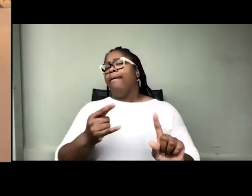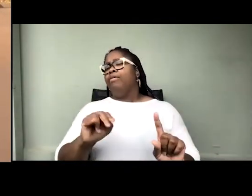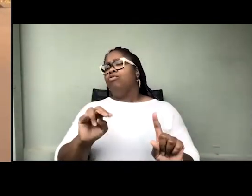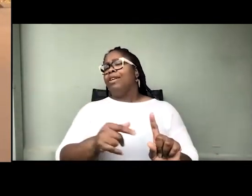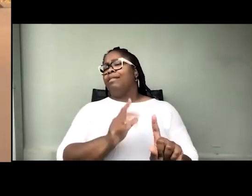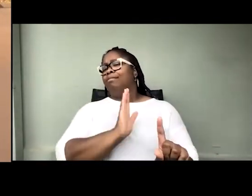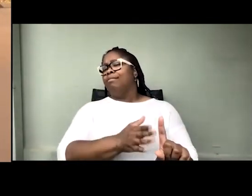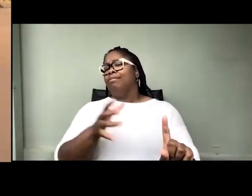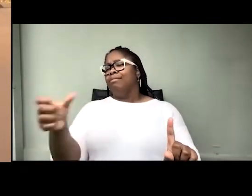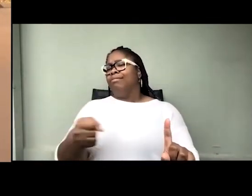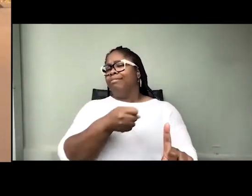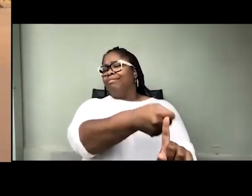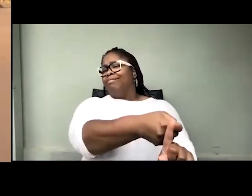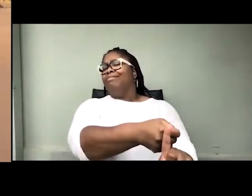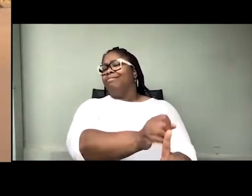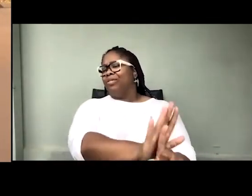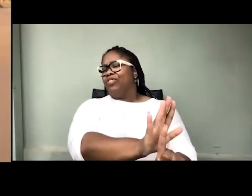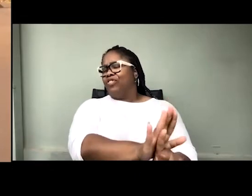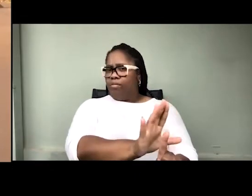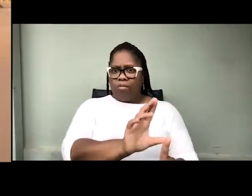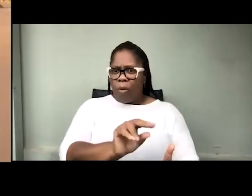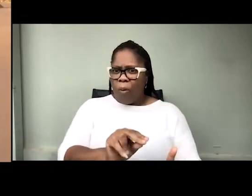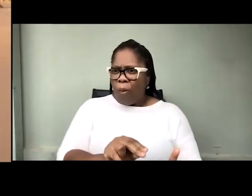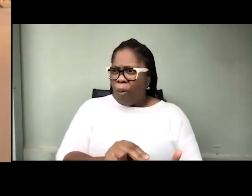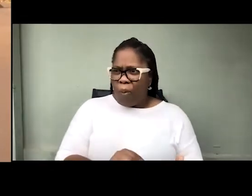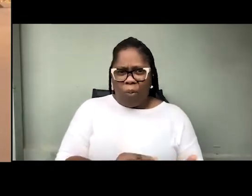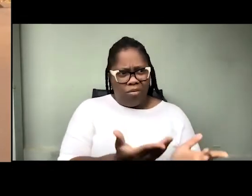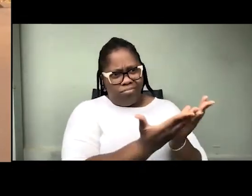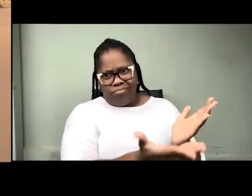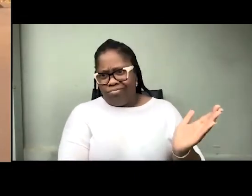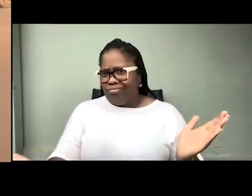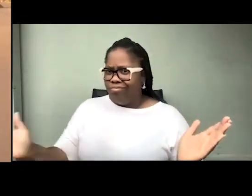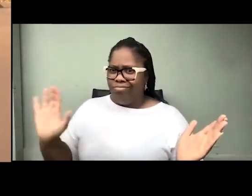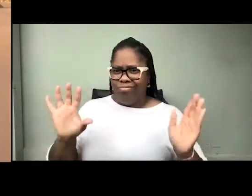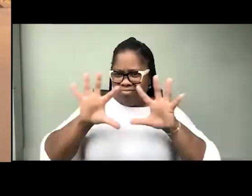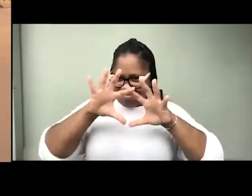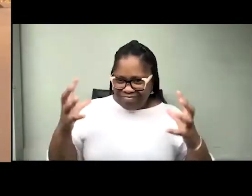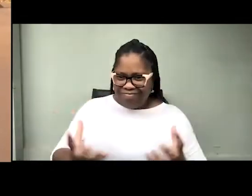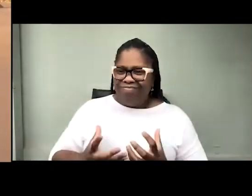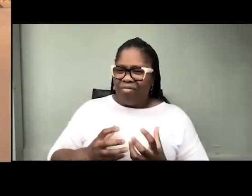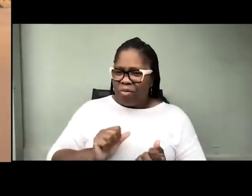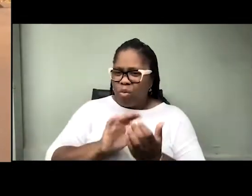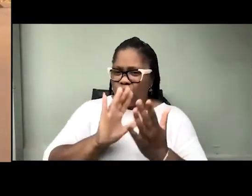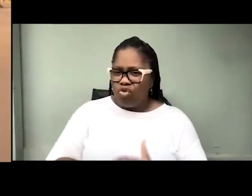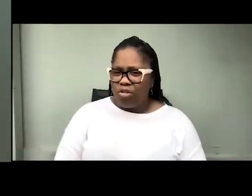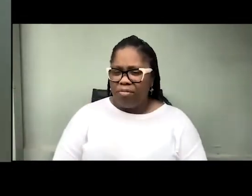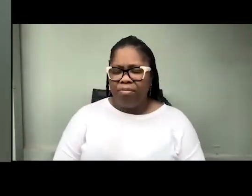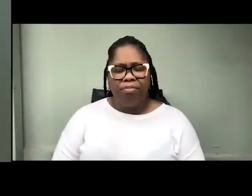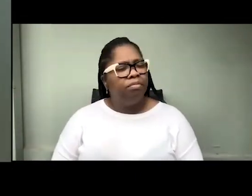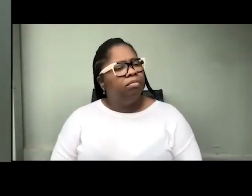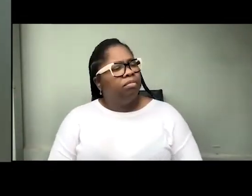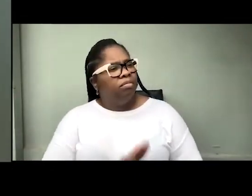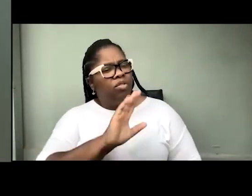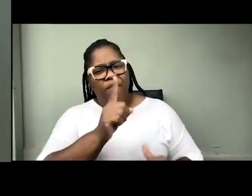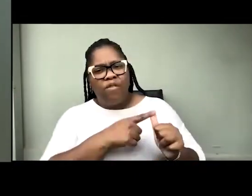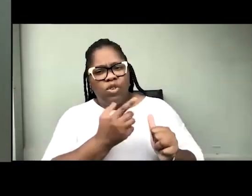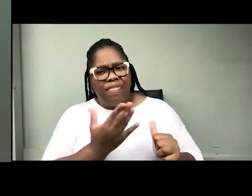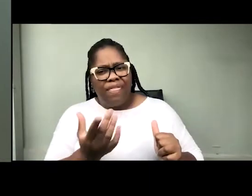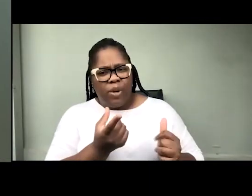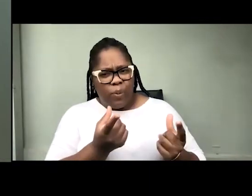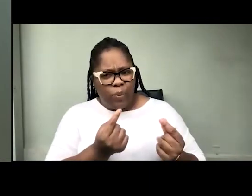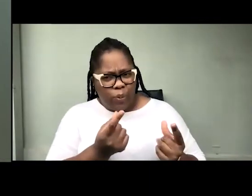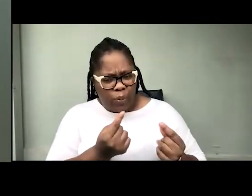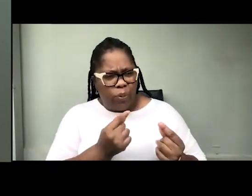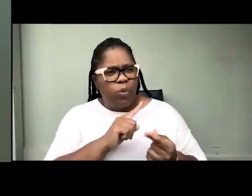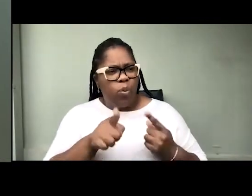state department or county department, but really viewing it as some sort of holistic whole society approach. What is the first step people should take